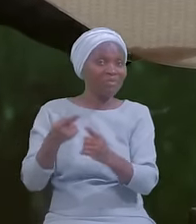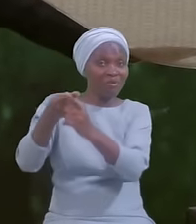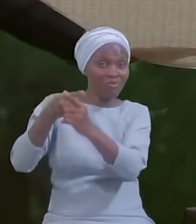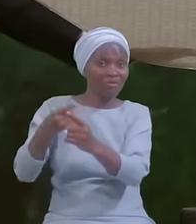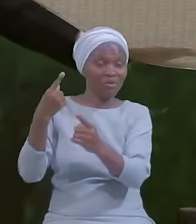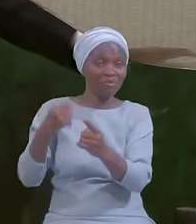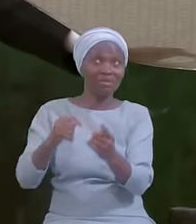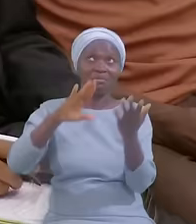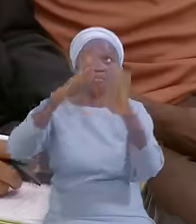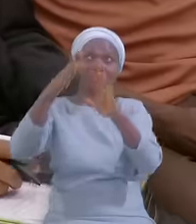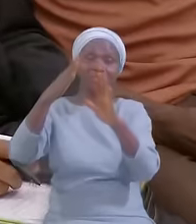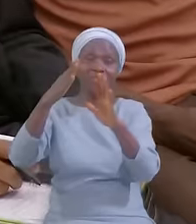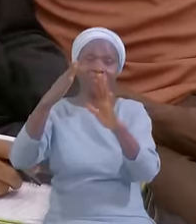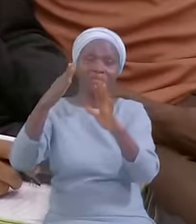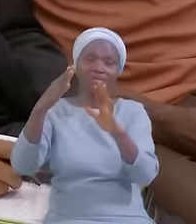from where?